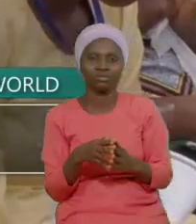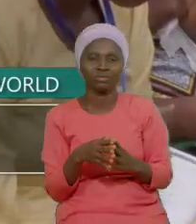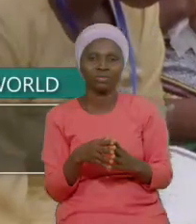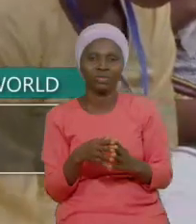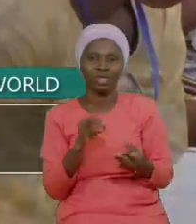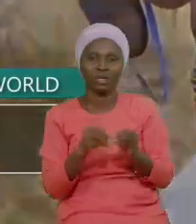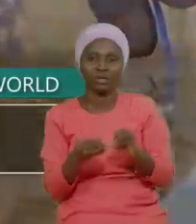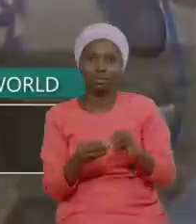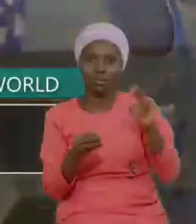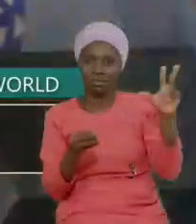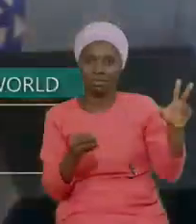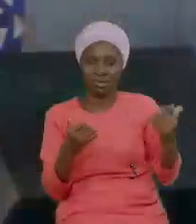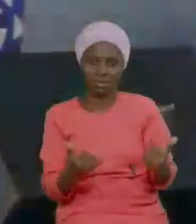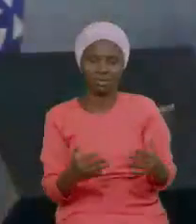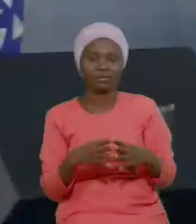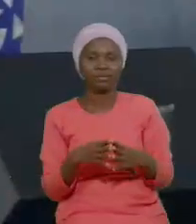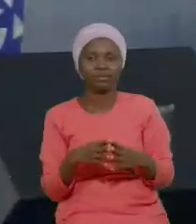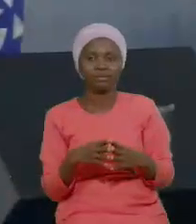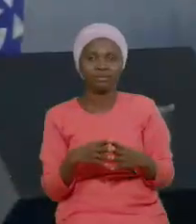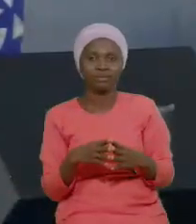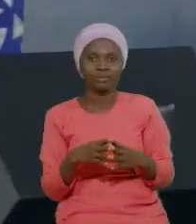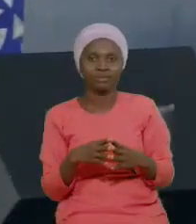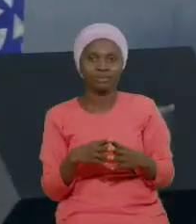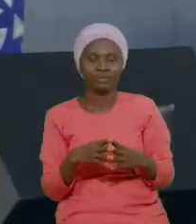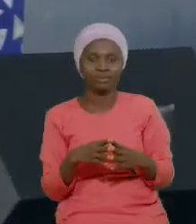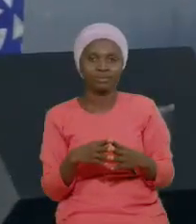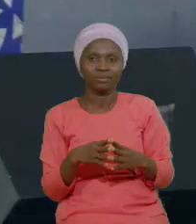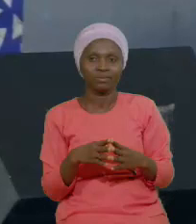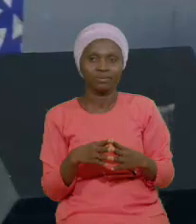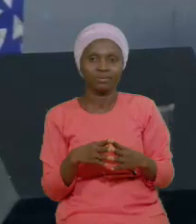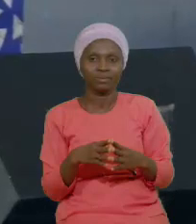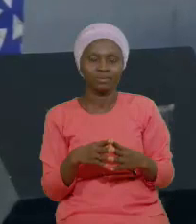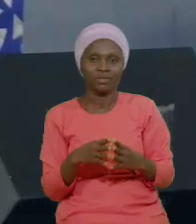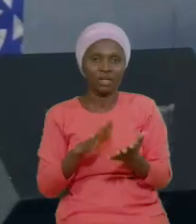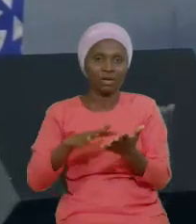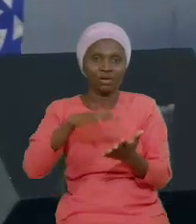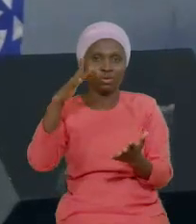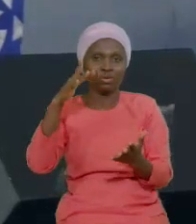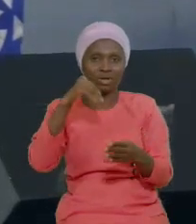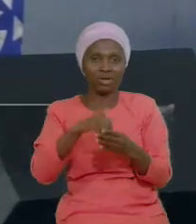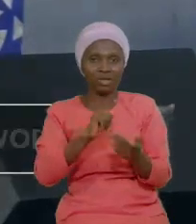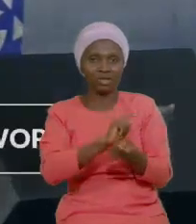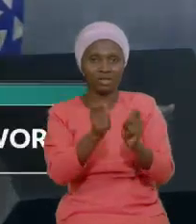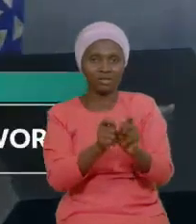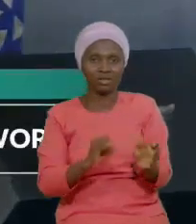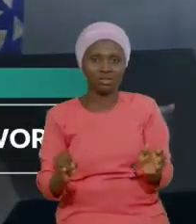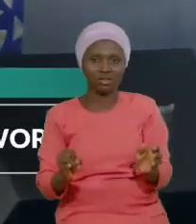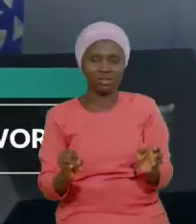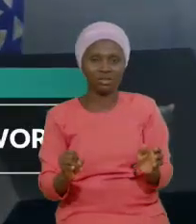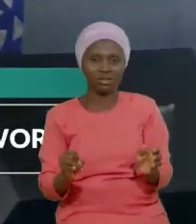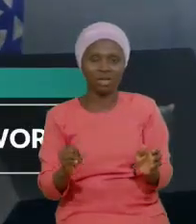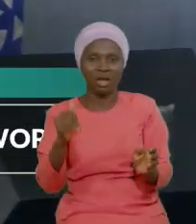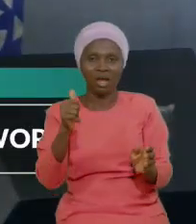Number three now. In number three, we're looking at the glory in changing an